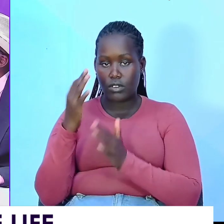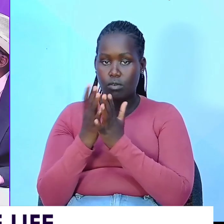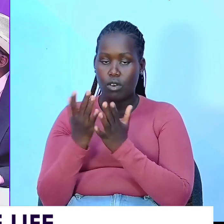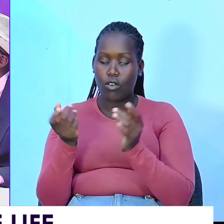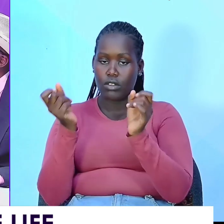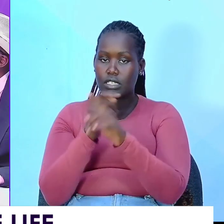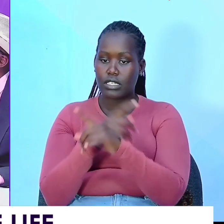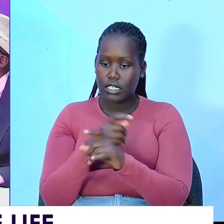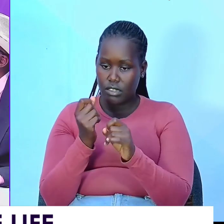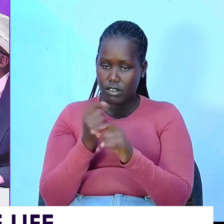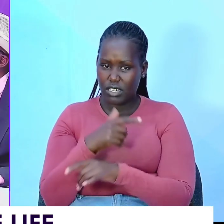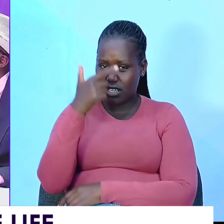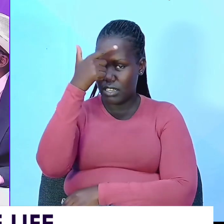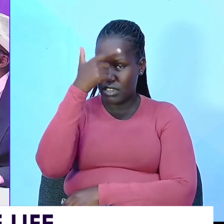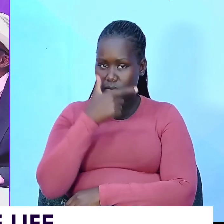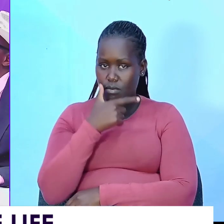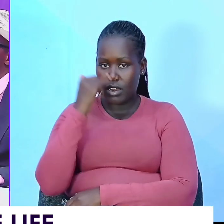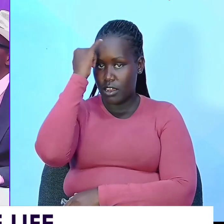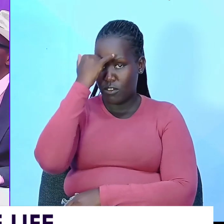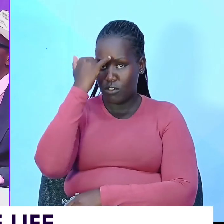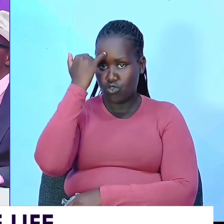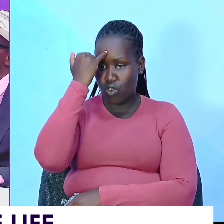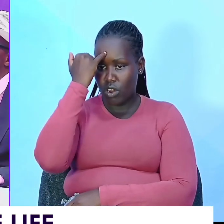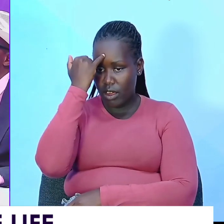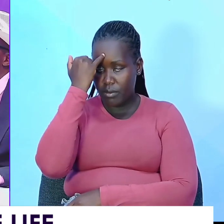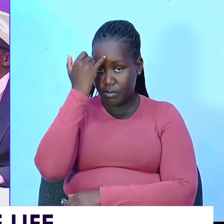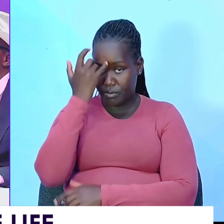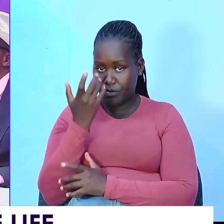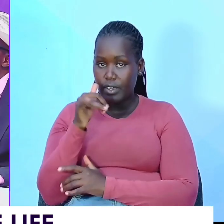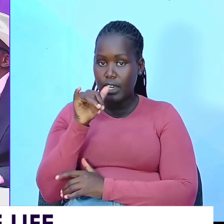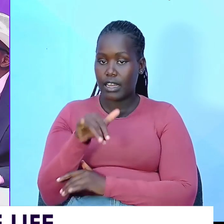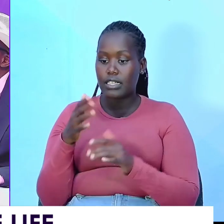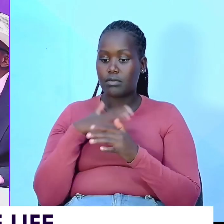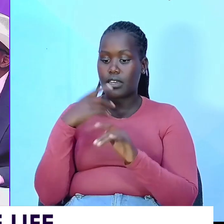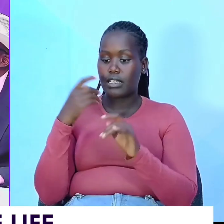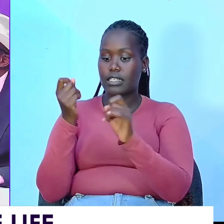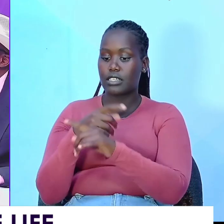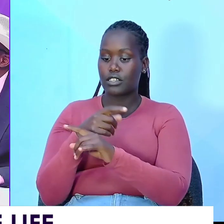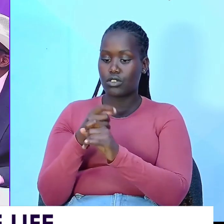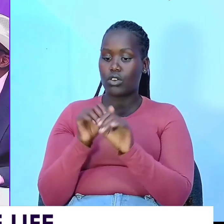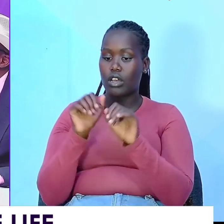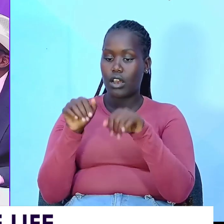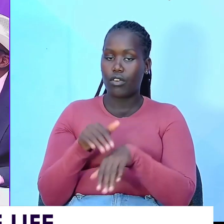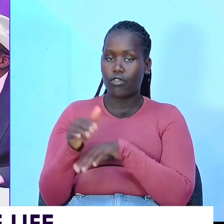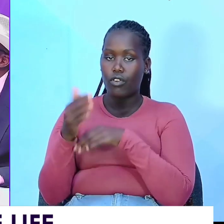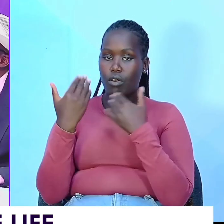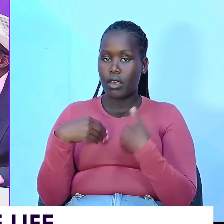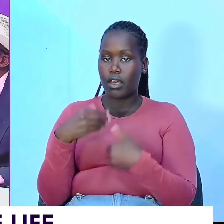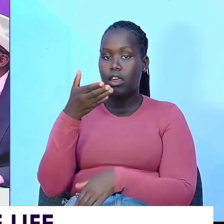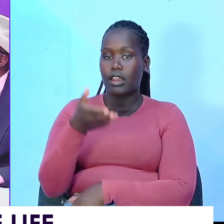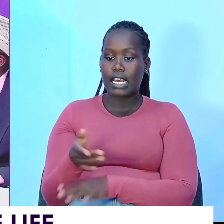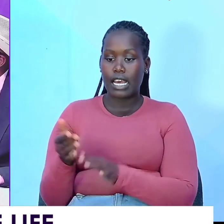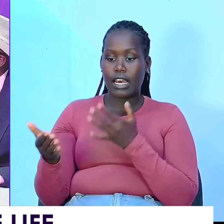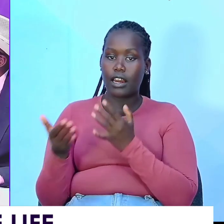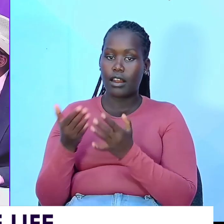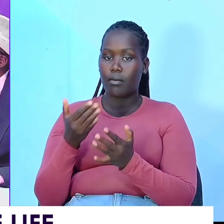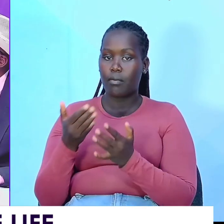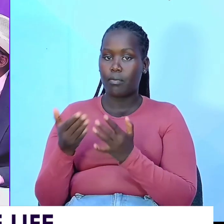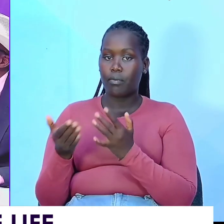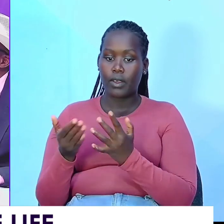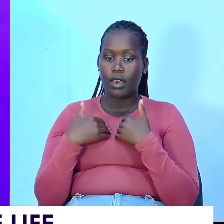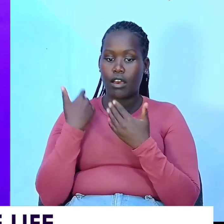it Blind Jonas Simba? Yes. Yeah, Blind Jonas Simba. That's my TikTok. You can follow me there, and probably let's have a